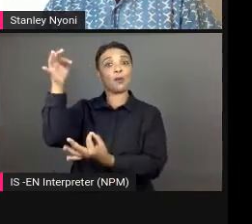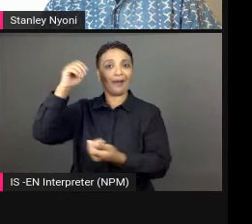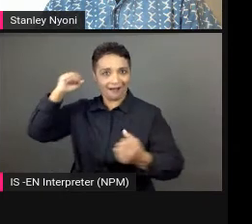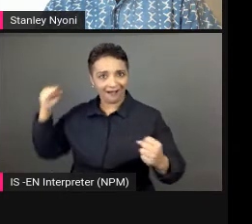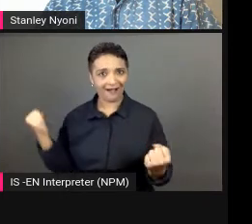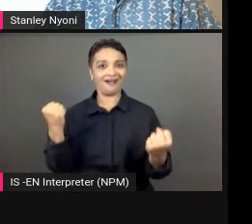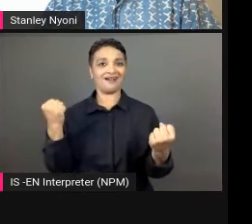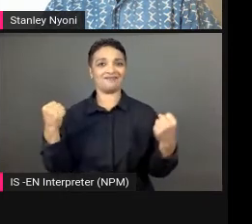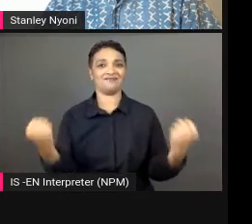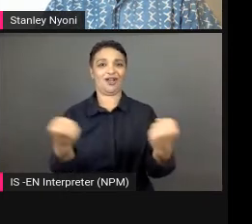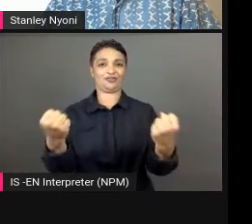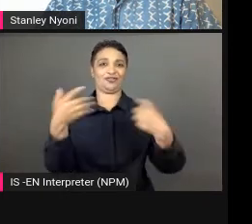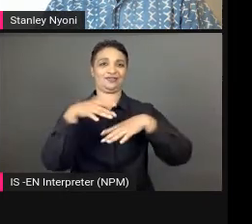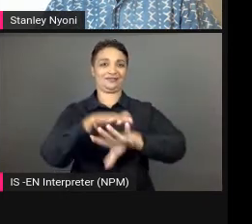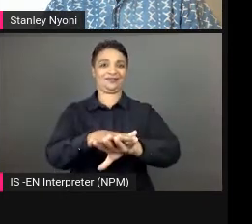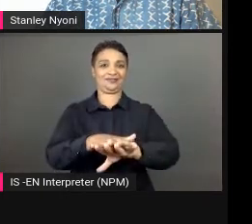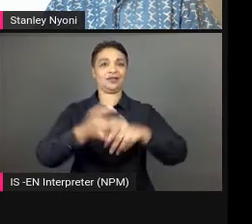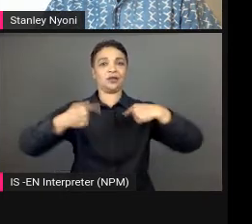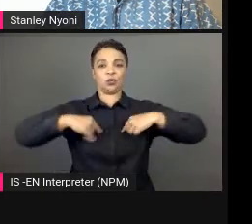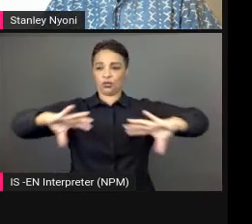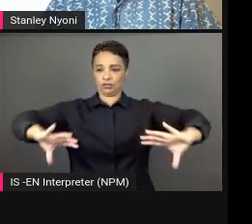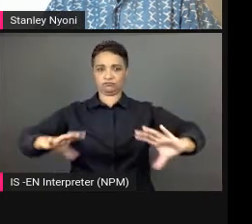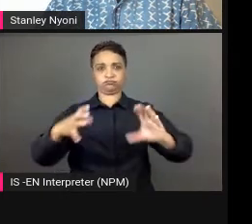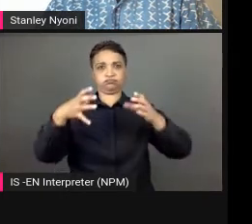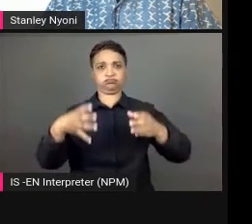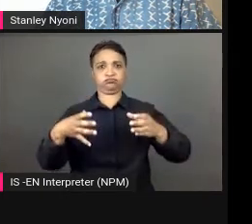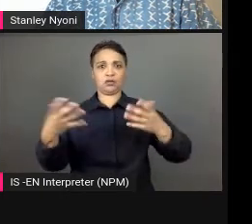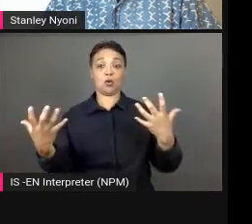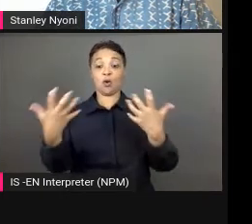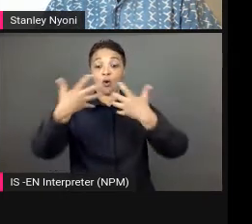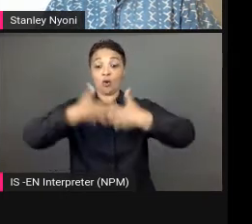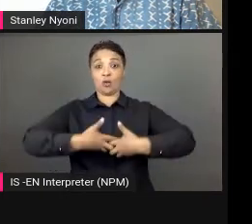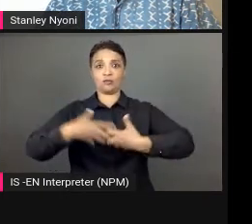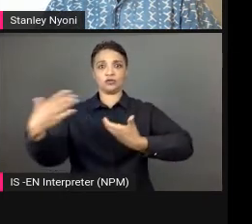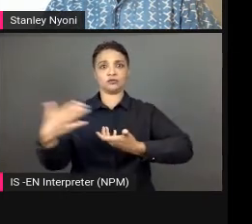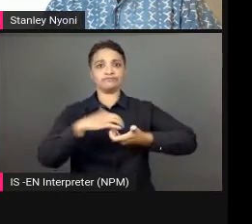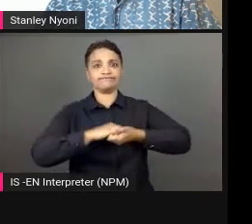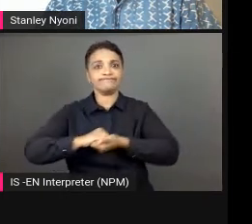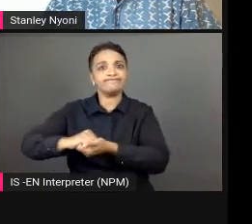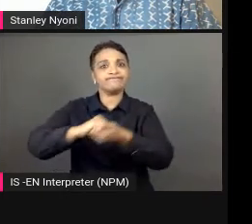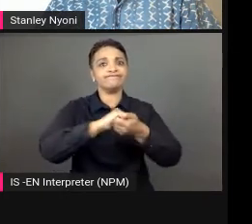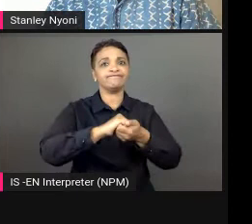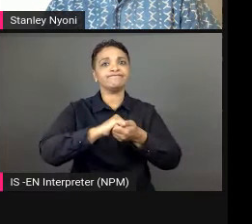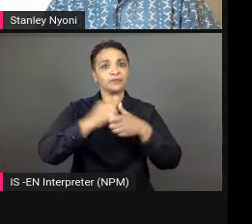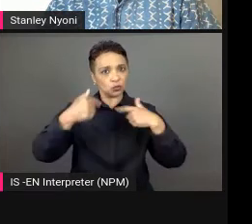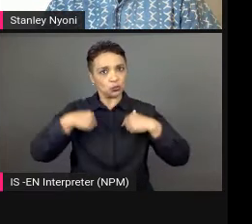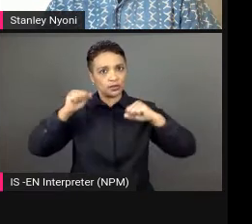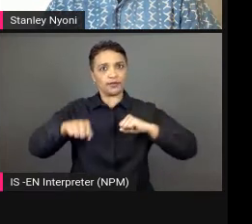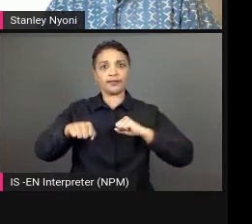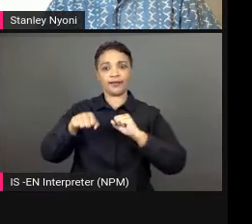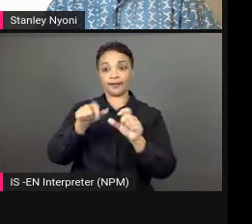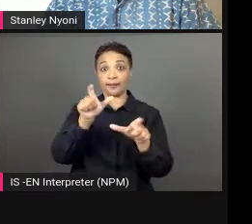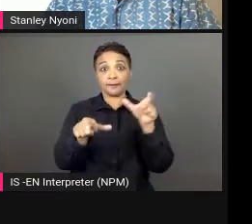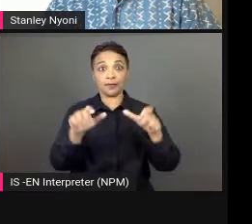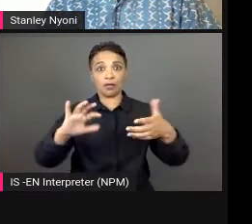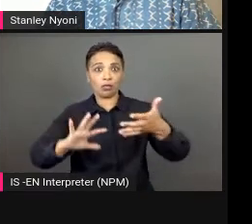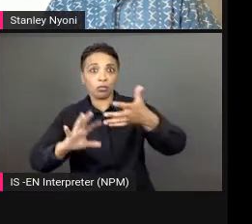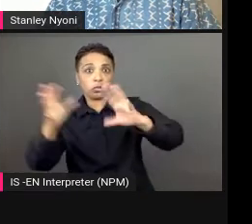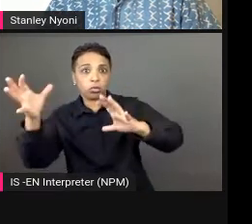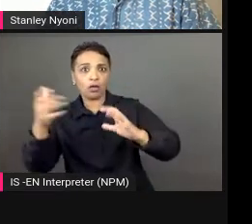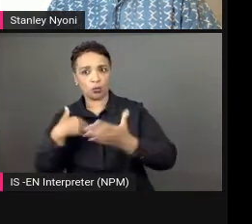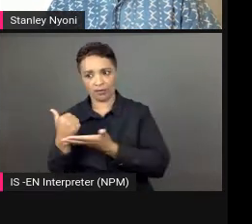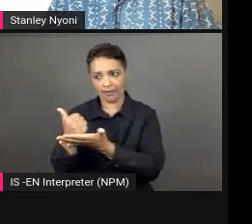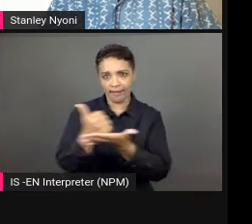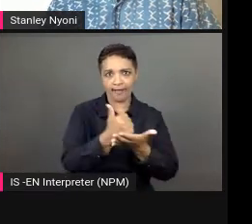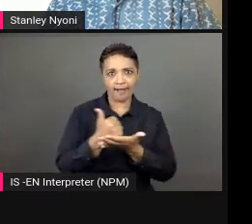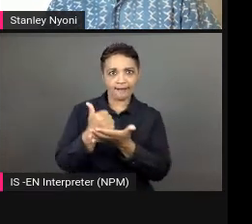work collectively to improve collaboration and coordination and to improve accountability to people in crisis?